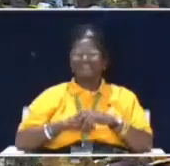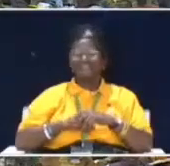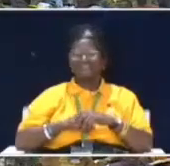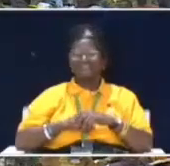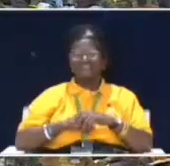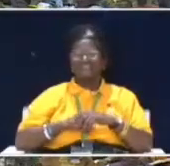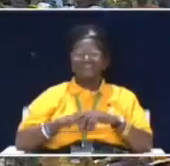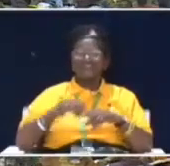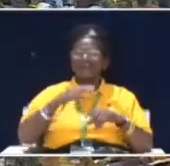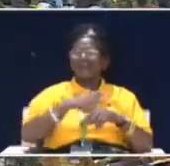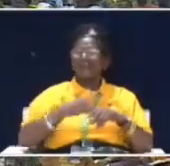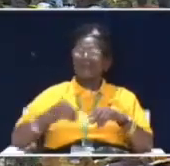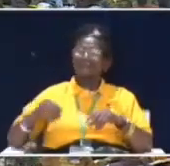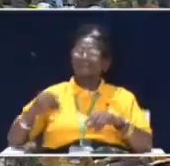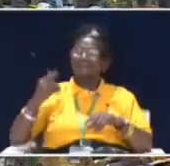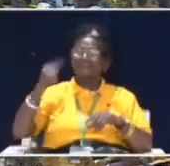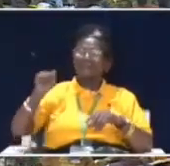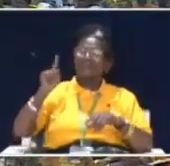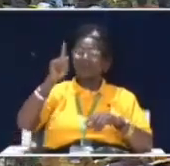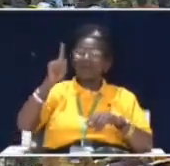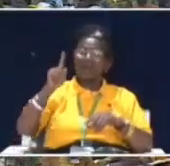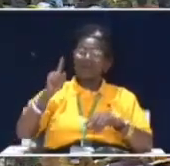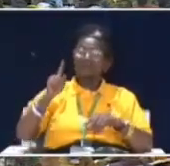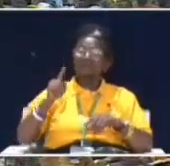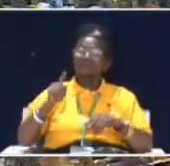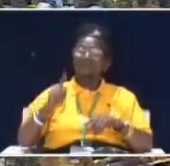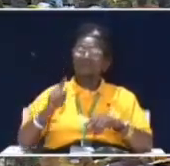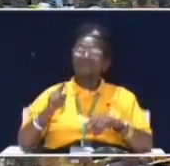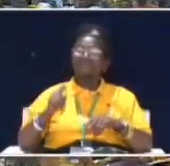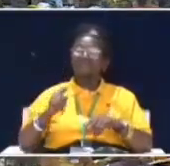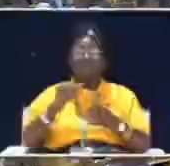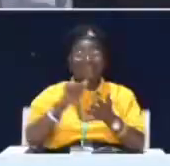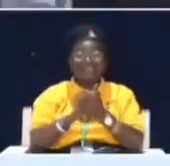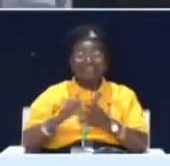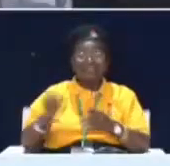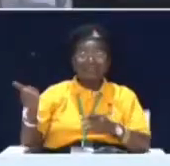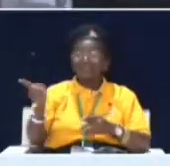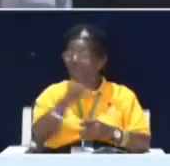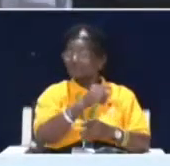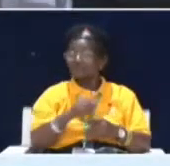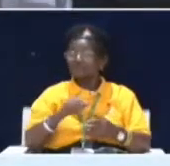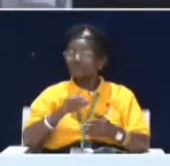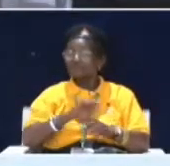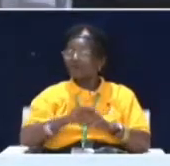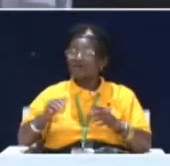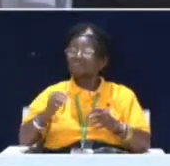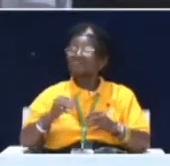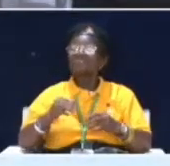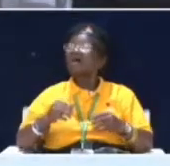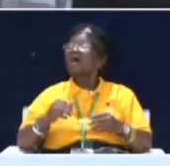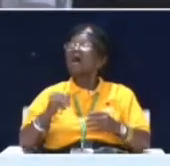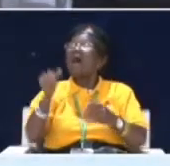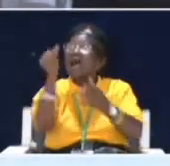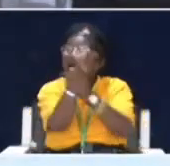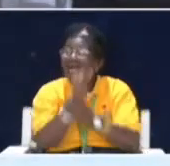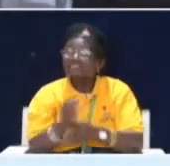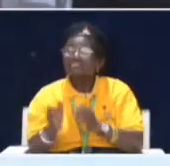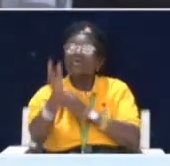And the one way you know catch, God go dash you. Eyi ti o ba si ri gba tele Olorun a fun